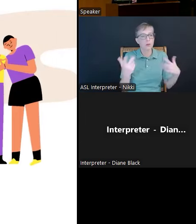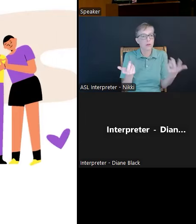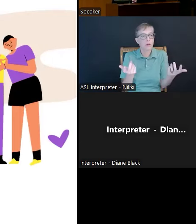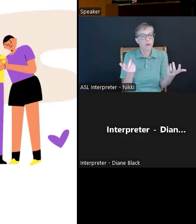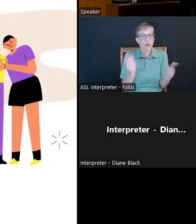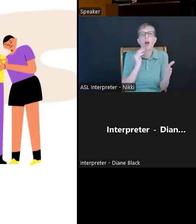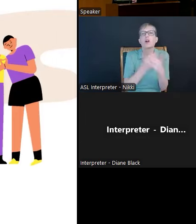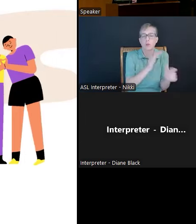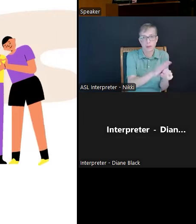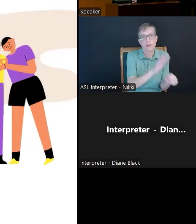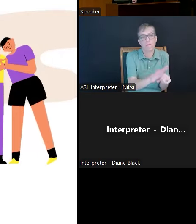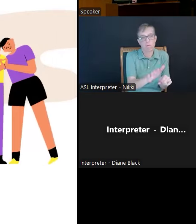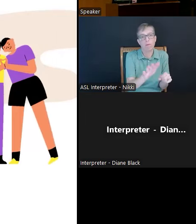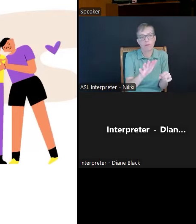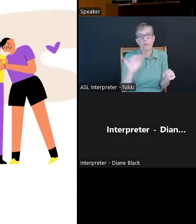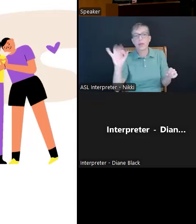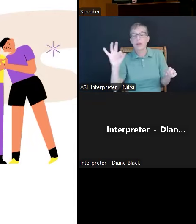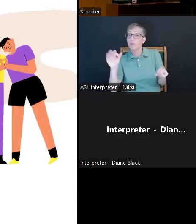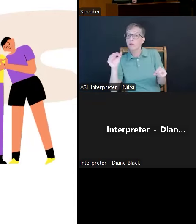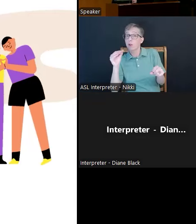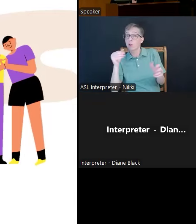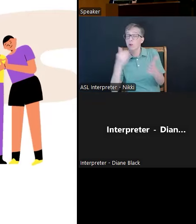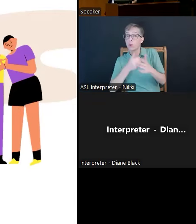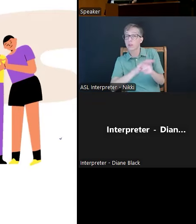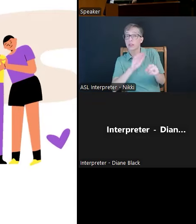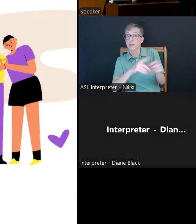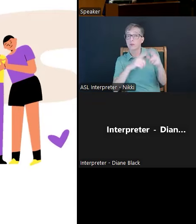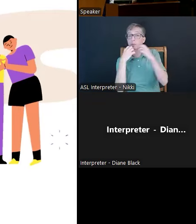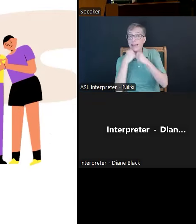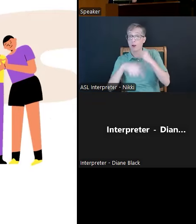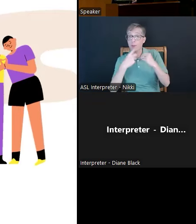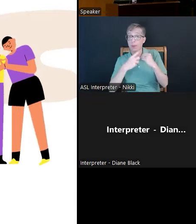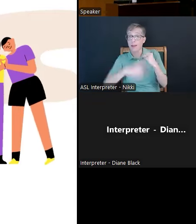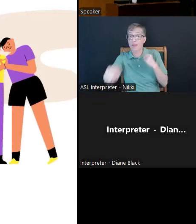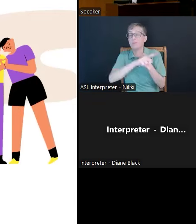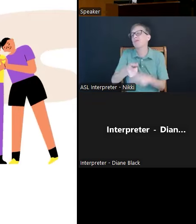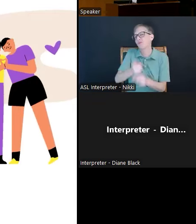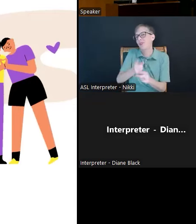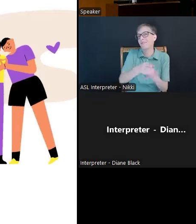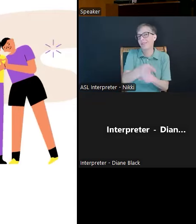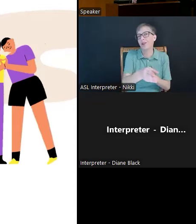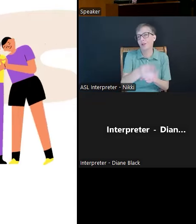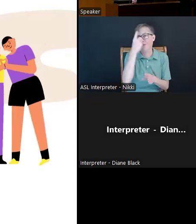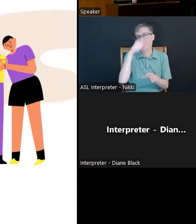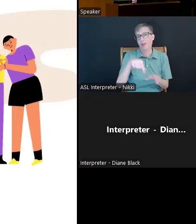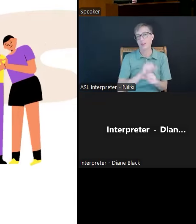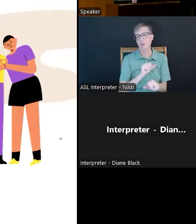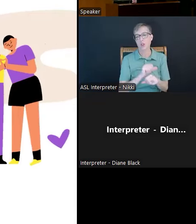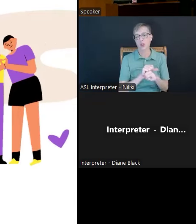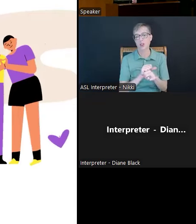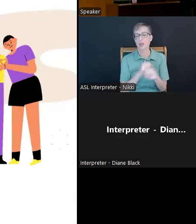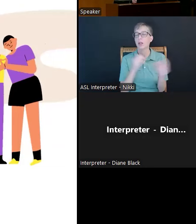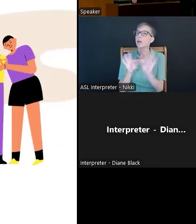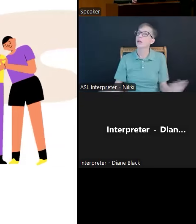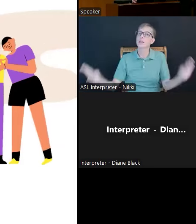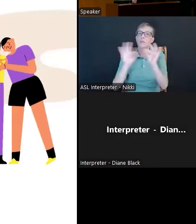enough to care about trans and gender diverse folks, then you're in the right field to do this work. That it makes such a big difference when there's people that you care